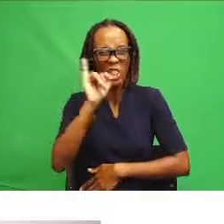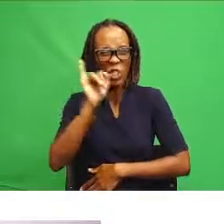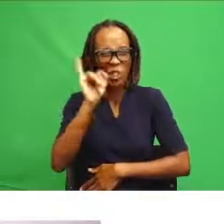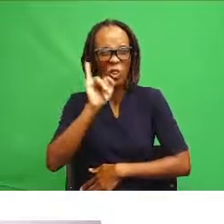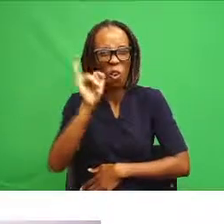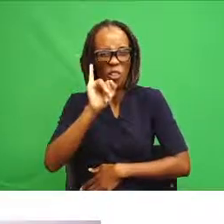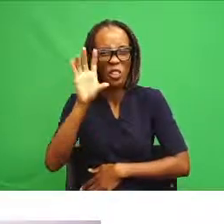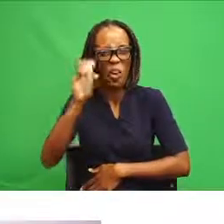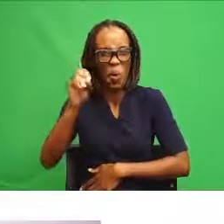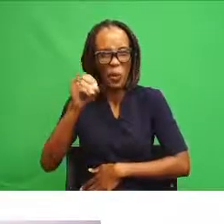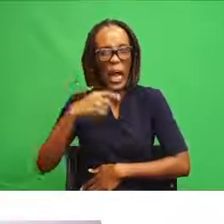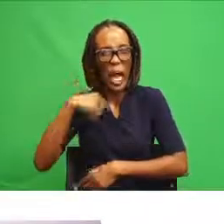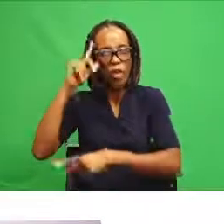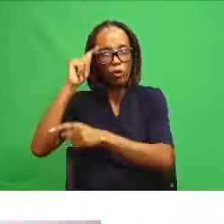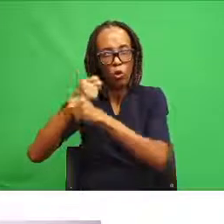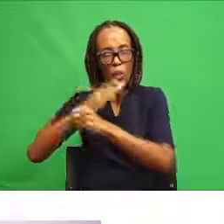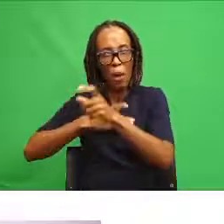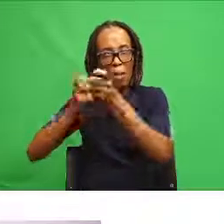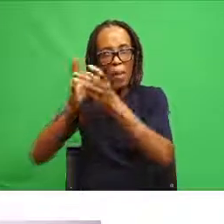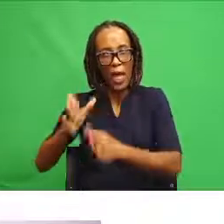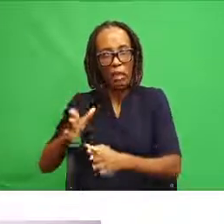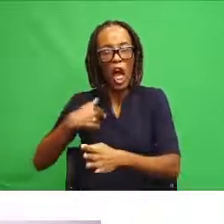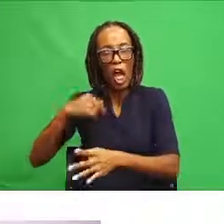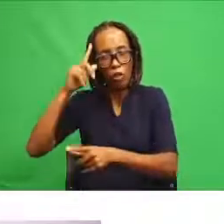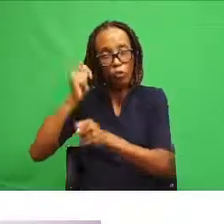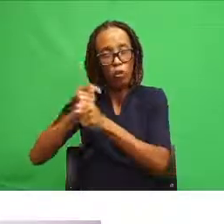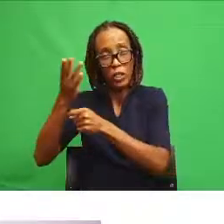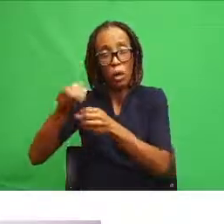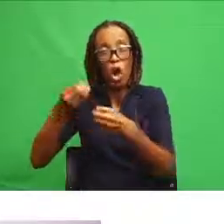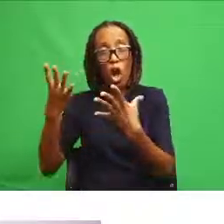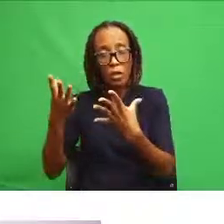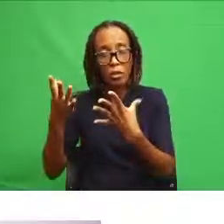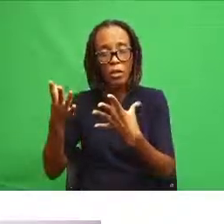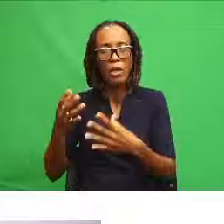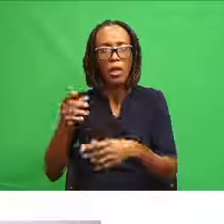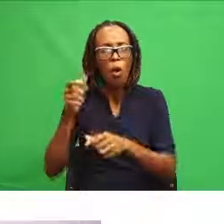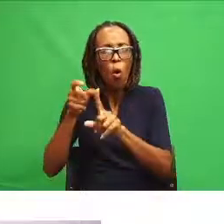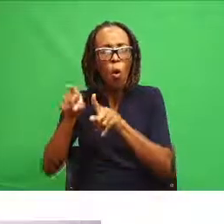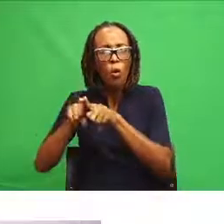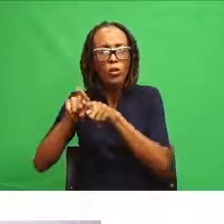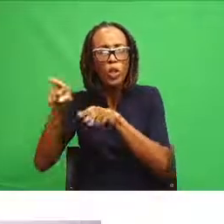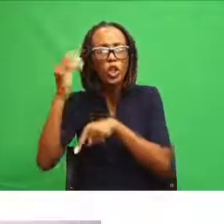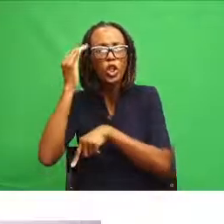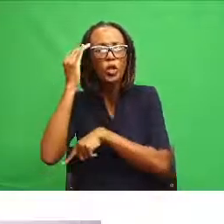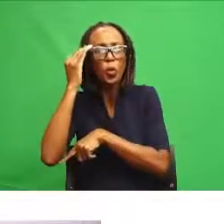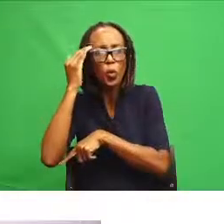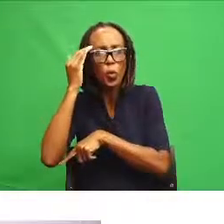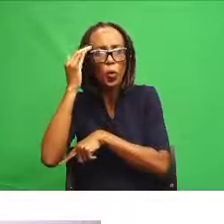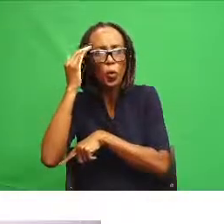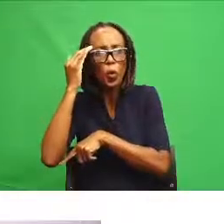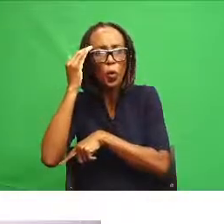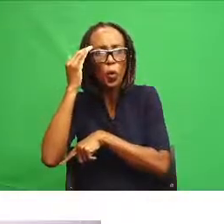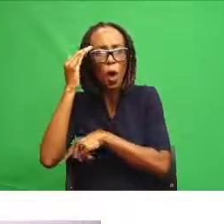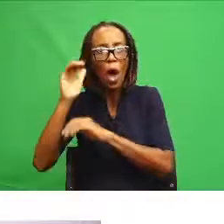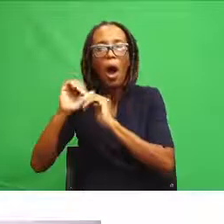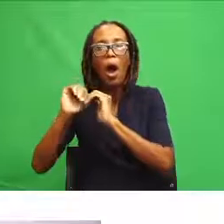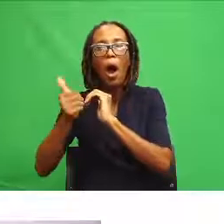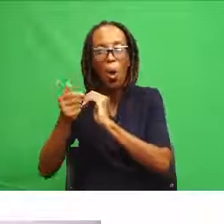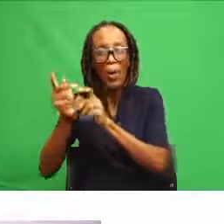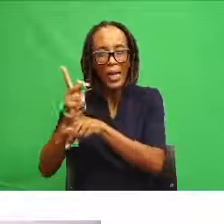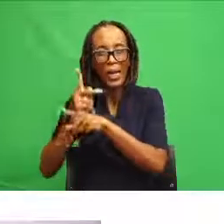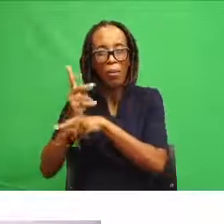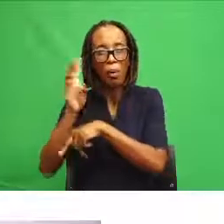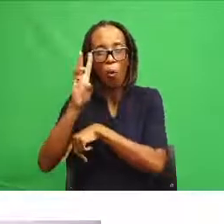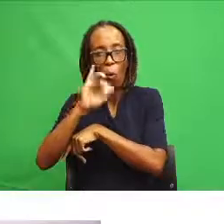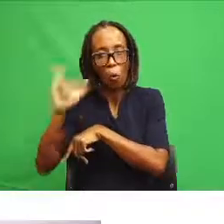was somebody who I trusted, who not only did I trust, but he had the competence relative to how to treat with that.